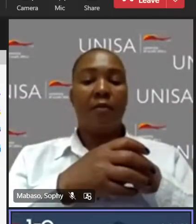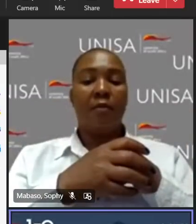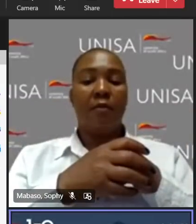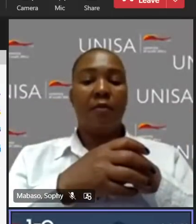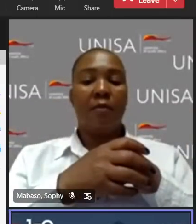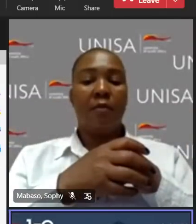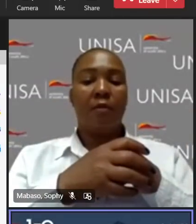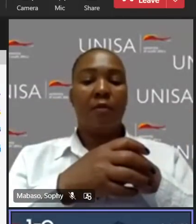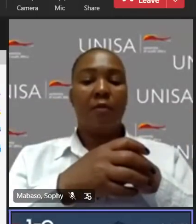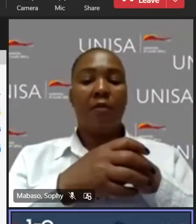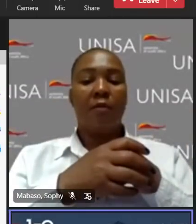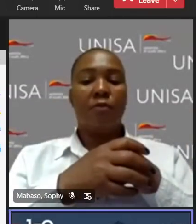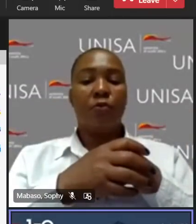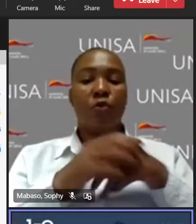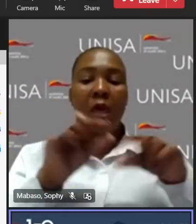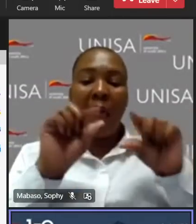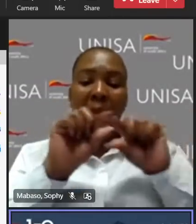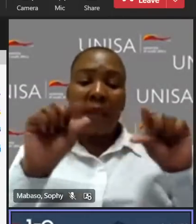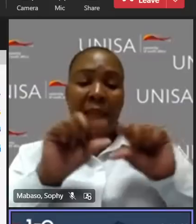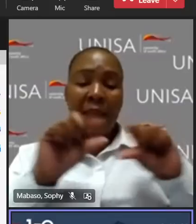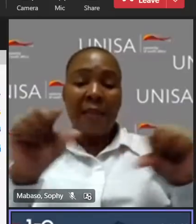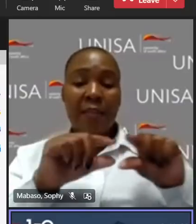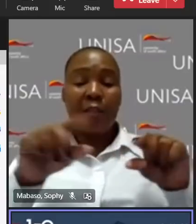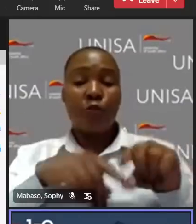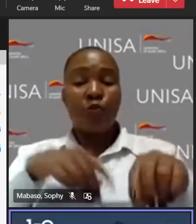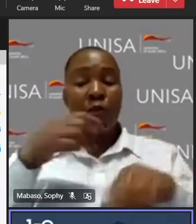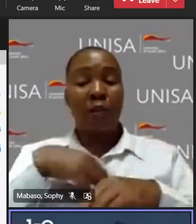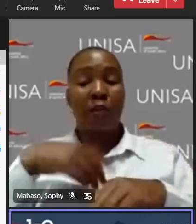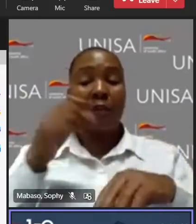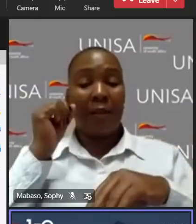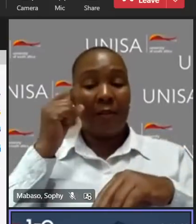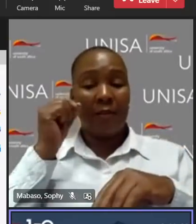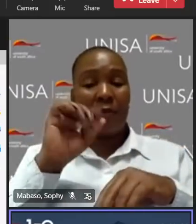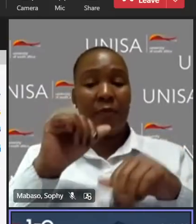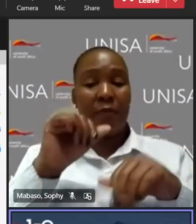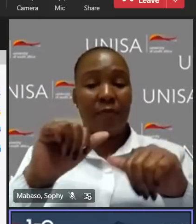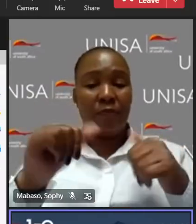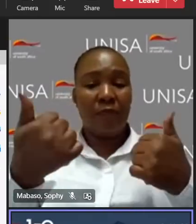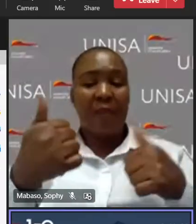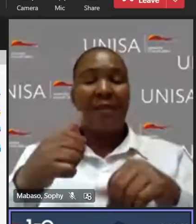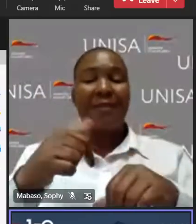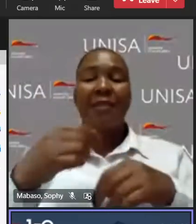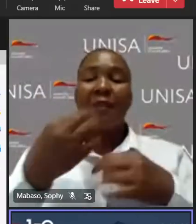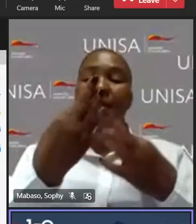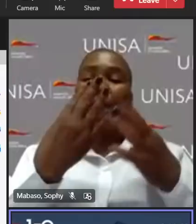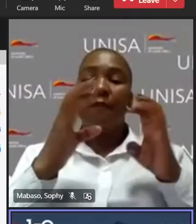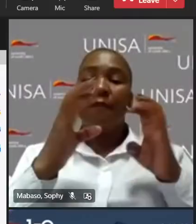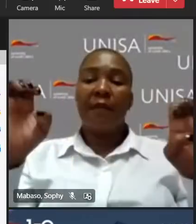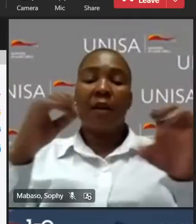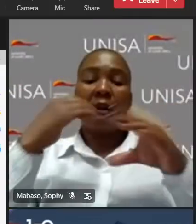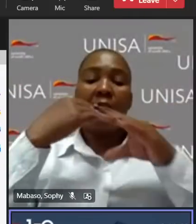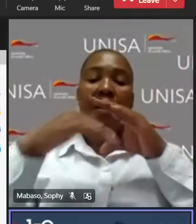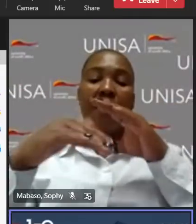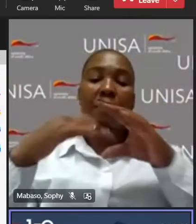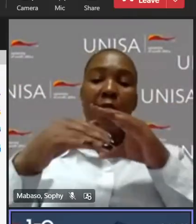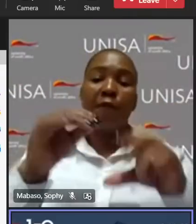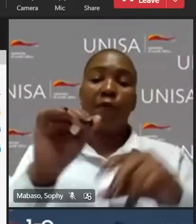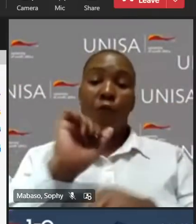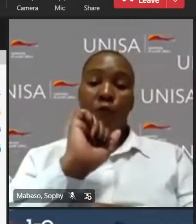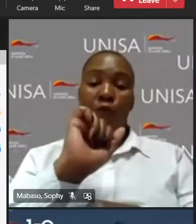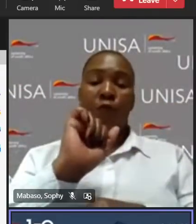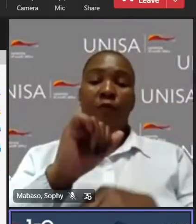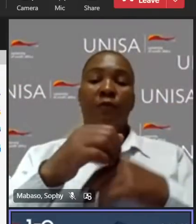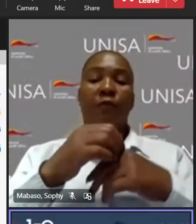I'm highlighting so that you can take note. It's a free email for your My Life. And they make